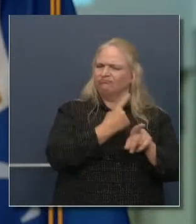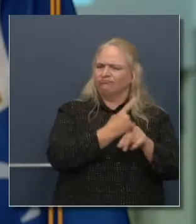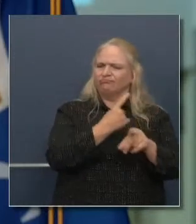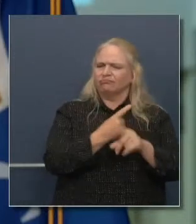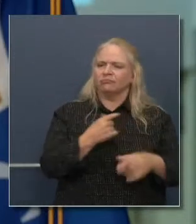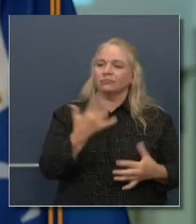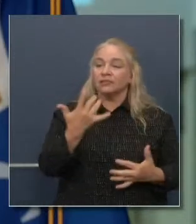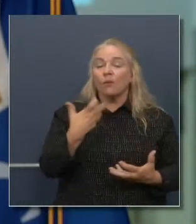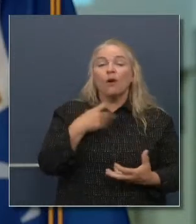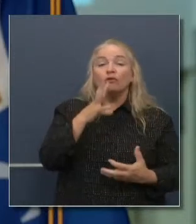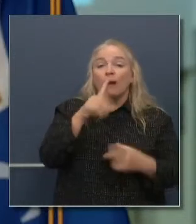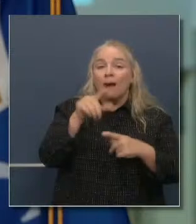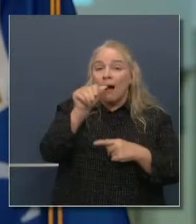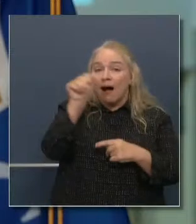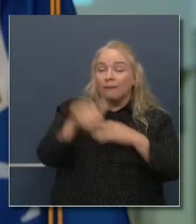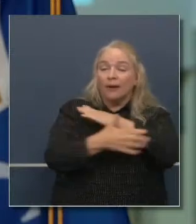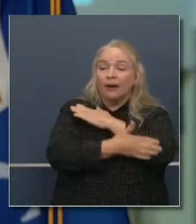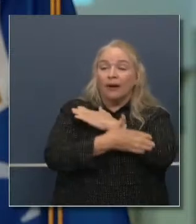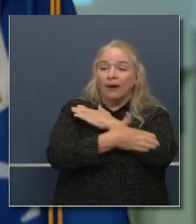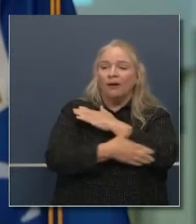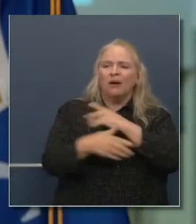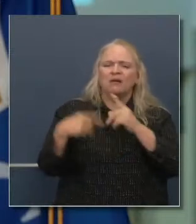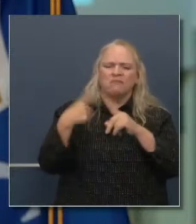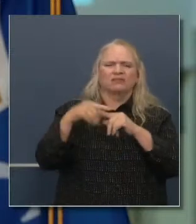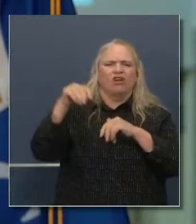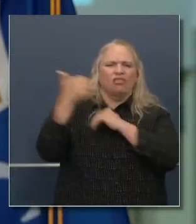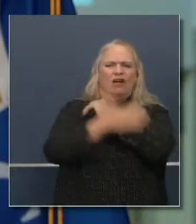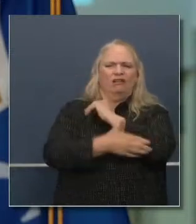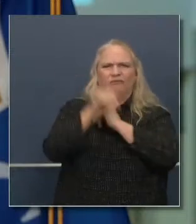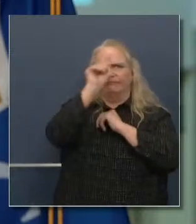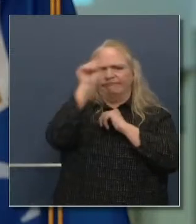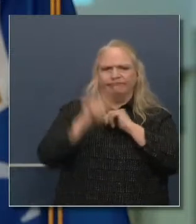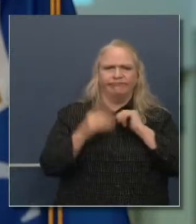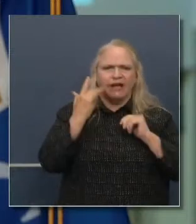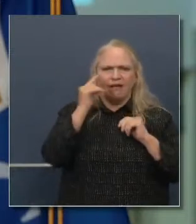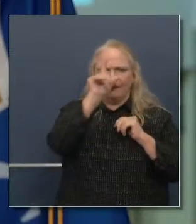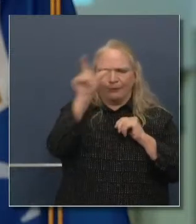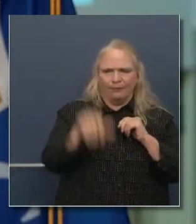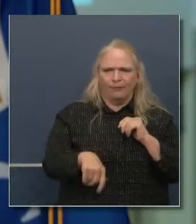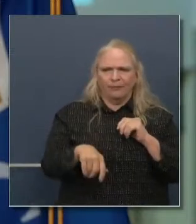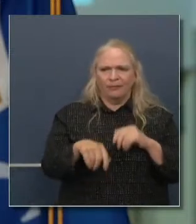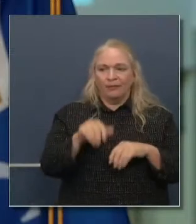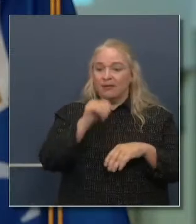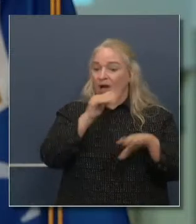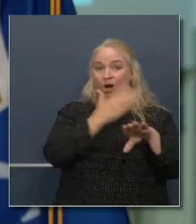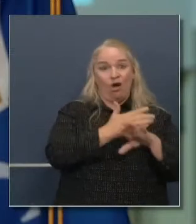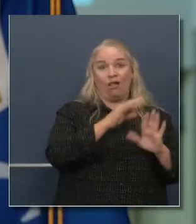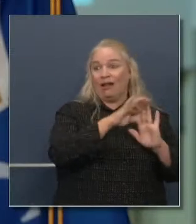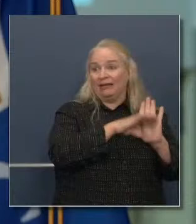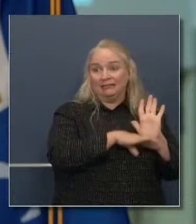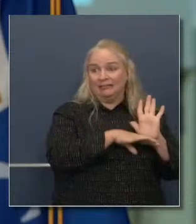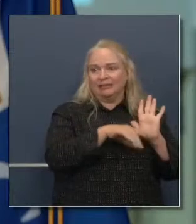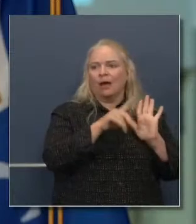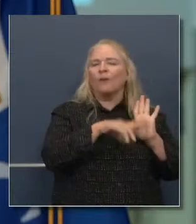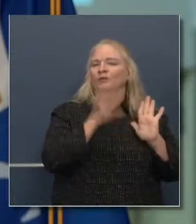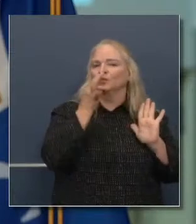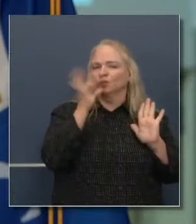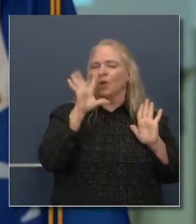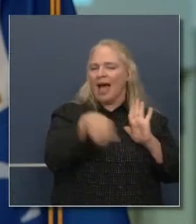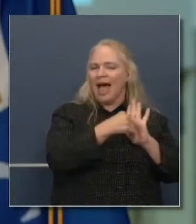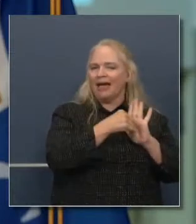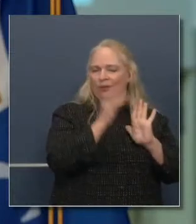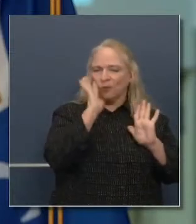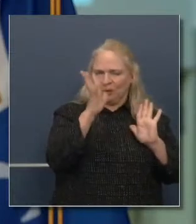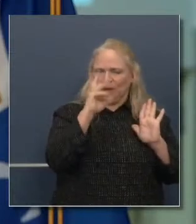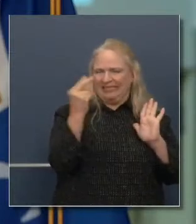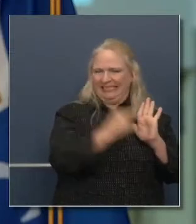relates to a number of other counties, as I said, it's likely they'll enter onto this list. We've had a process that's been very